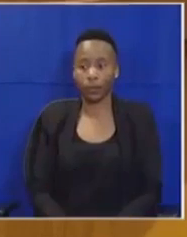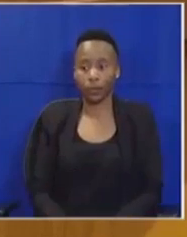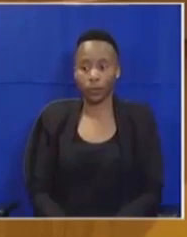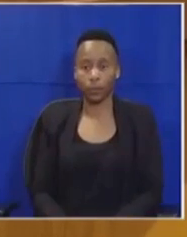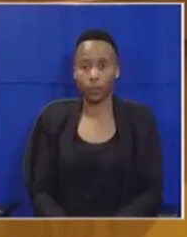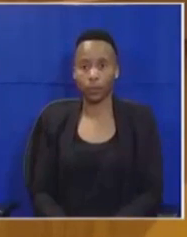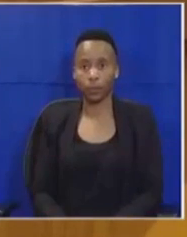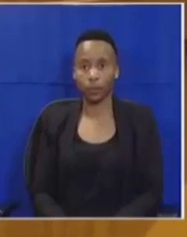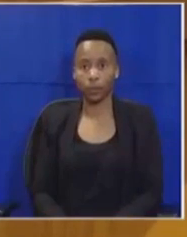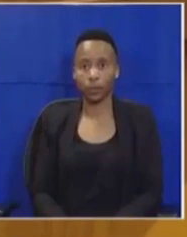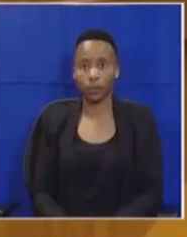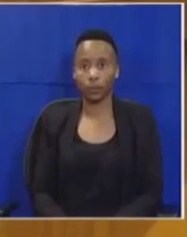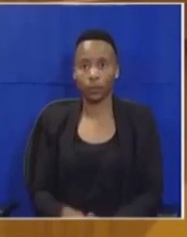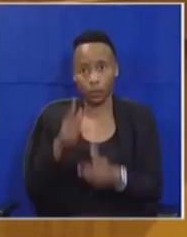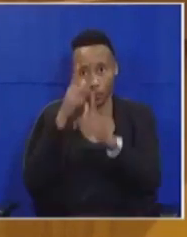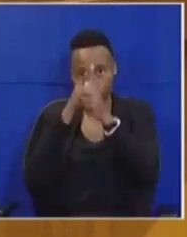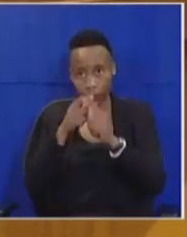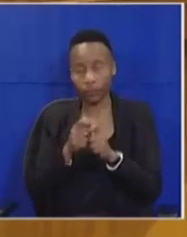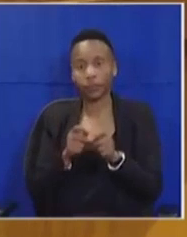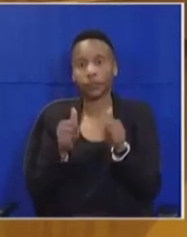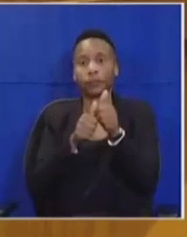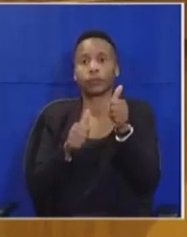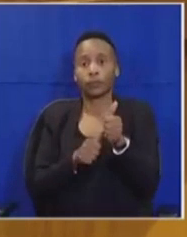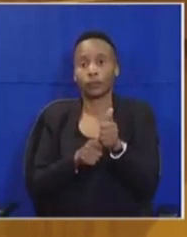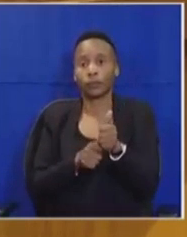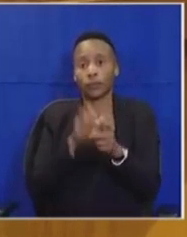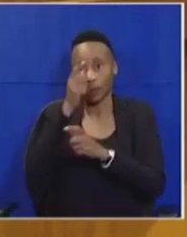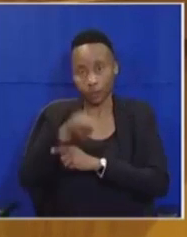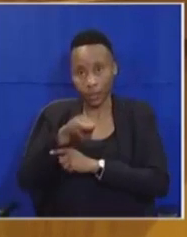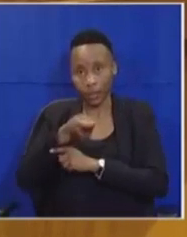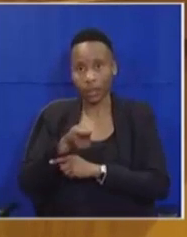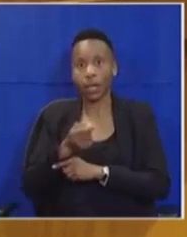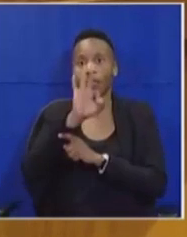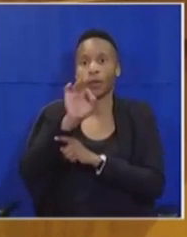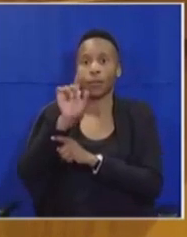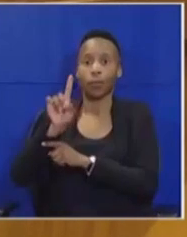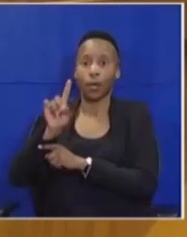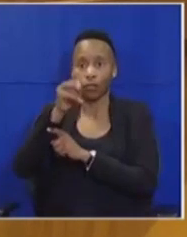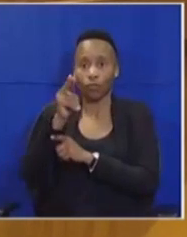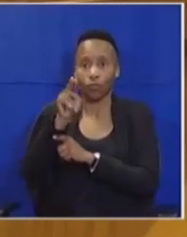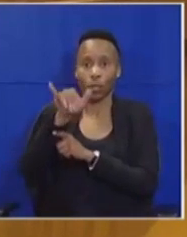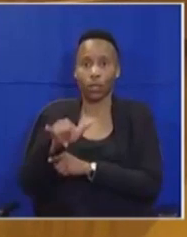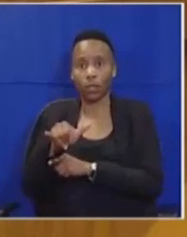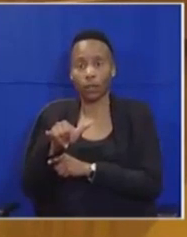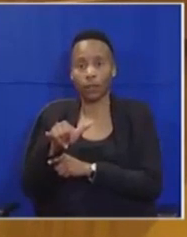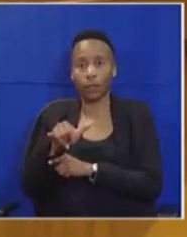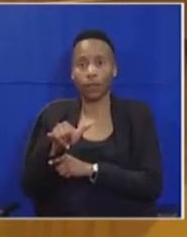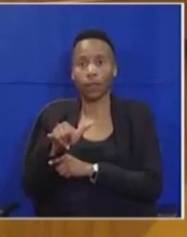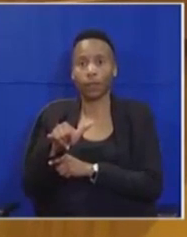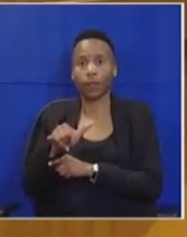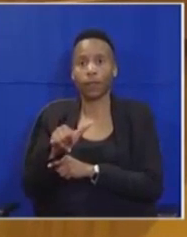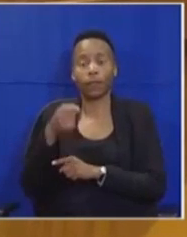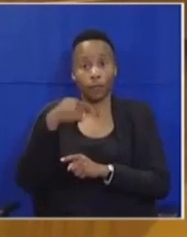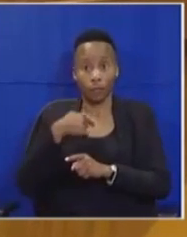Honorable Deputy Speaker, on the 31st of July, in my capacity as the President of the African